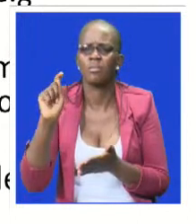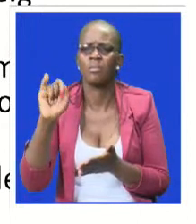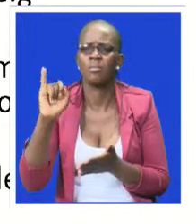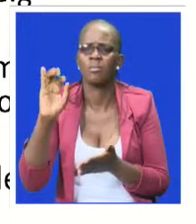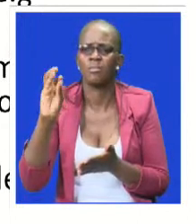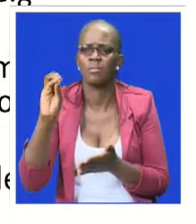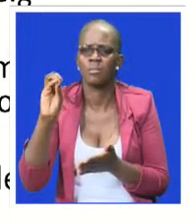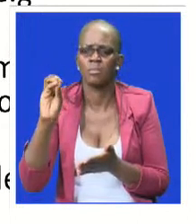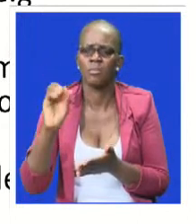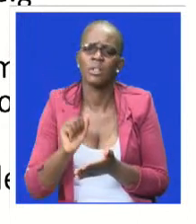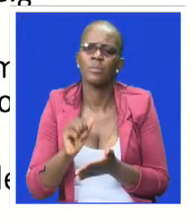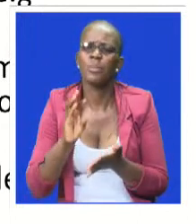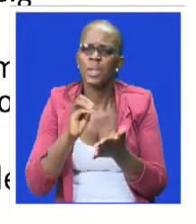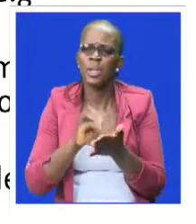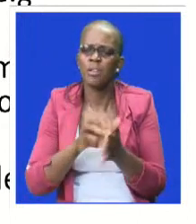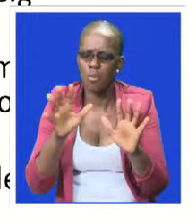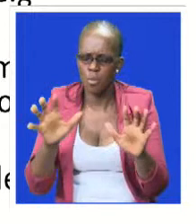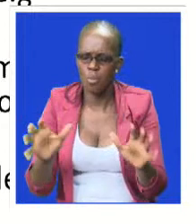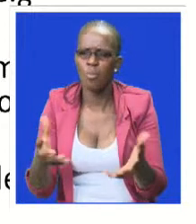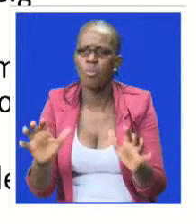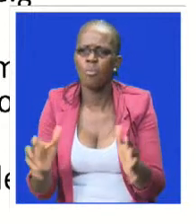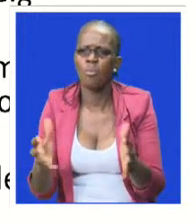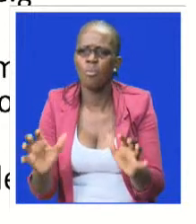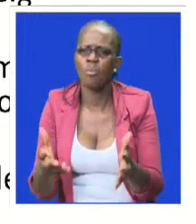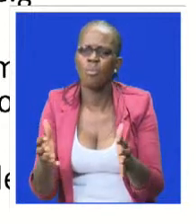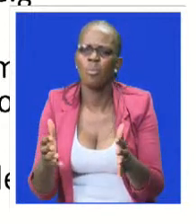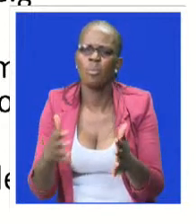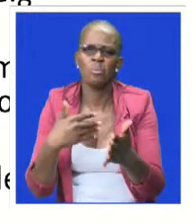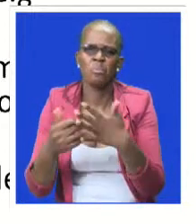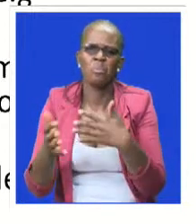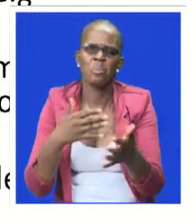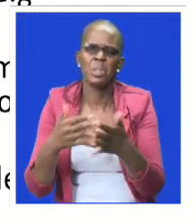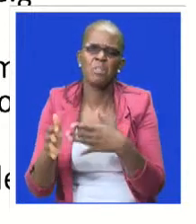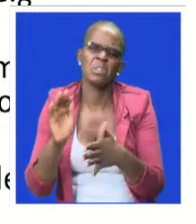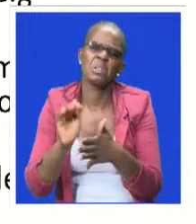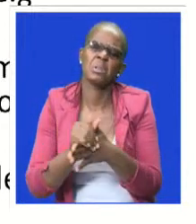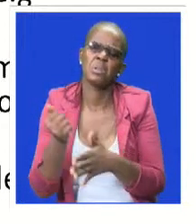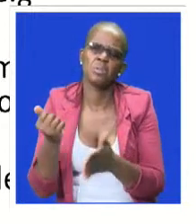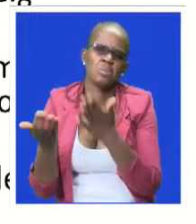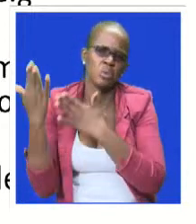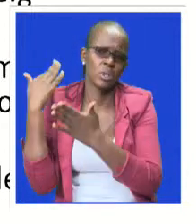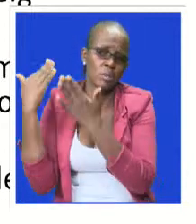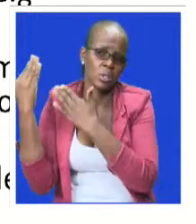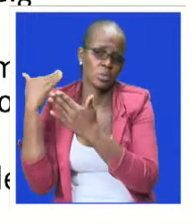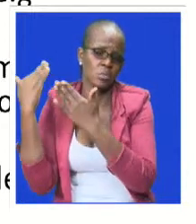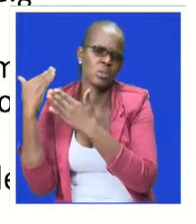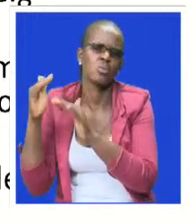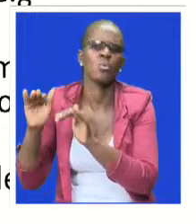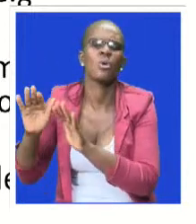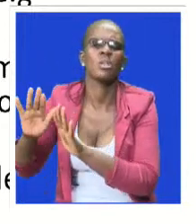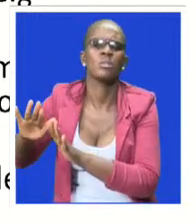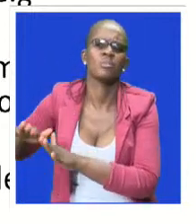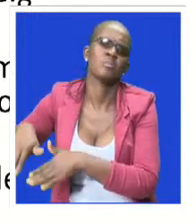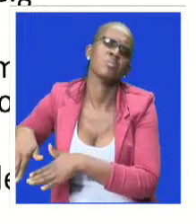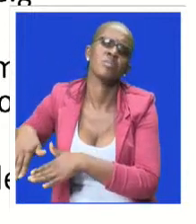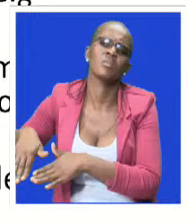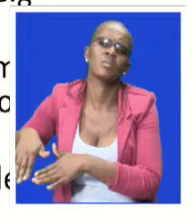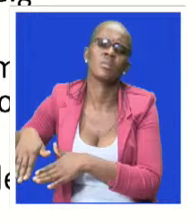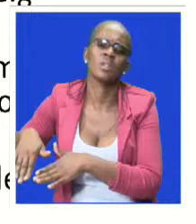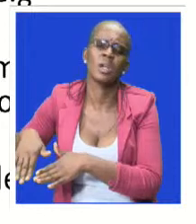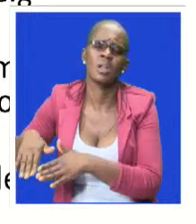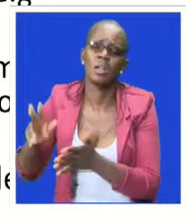objects and remains from the underground for study. That is what we are talking